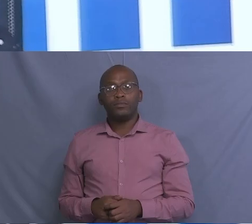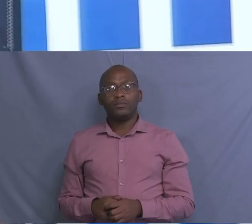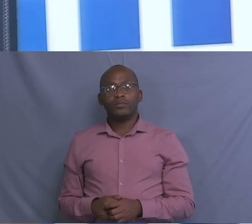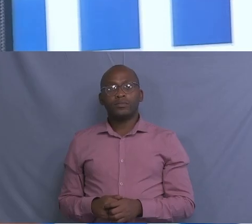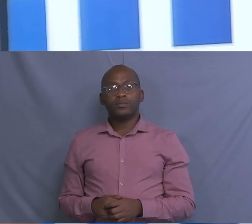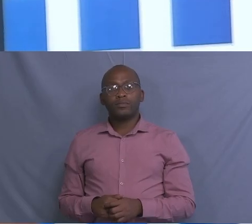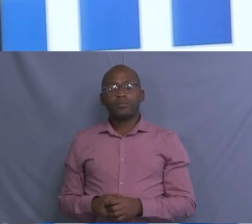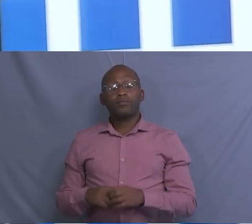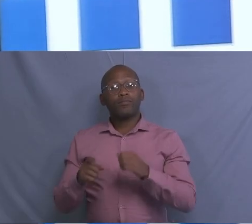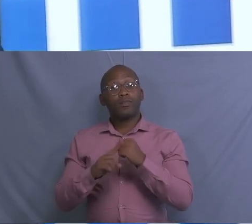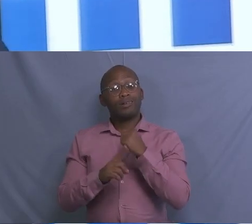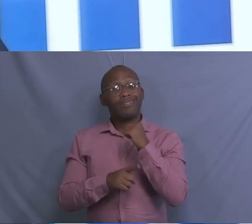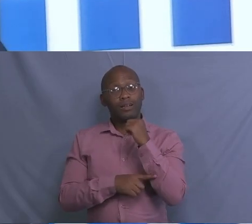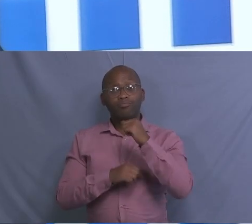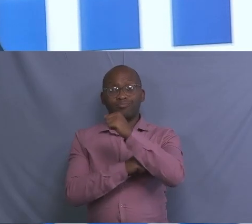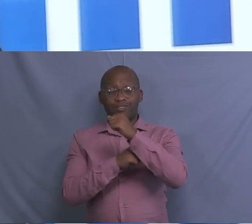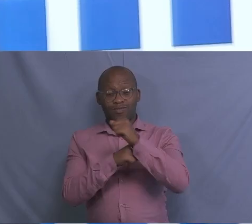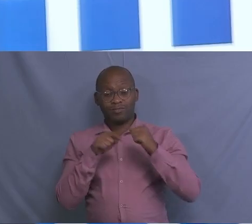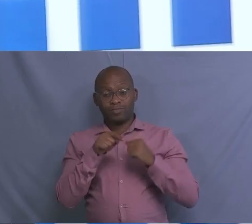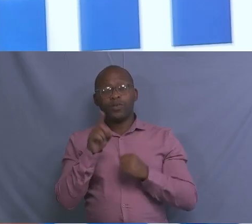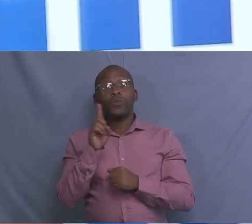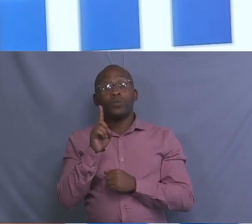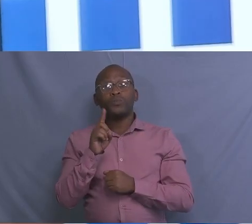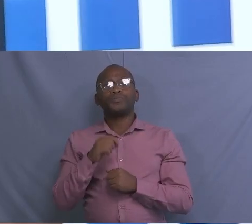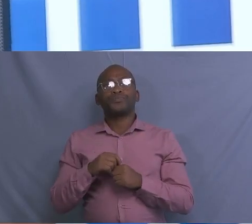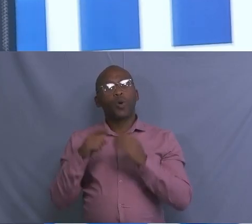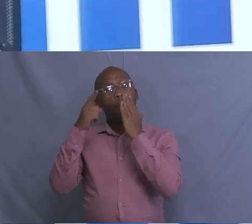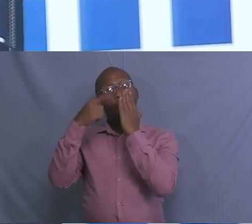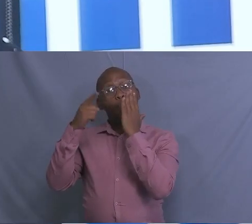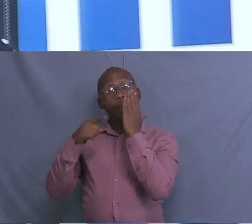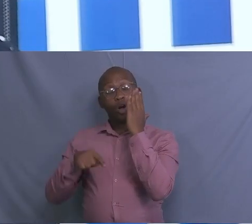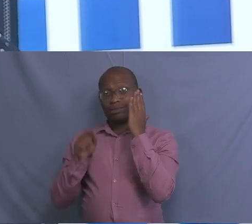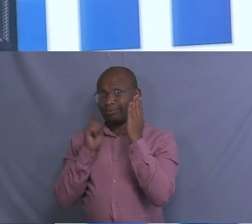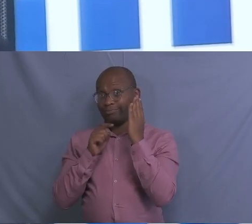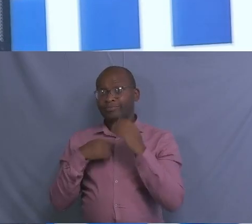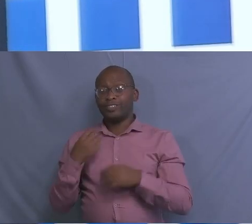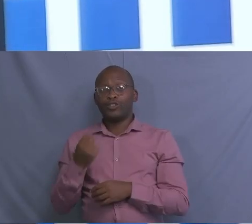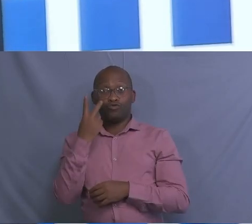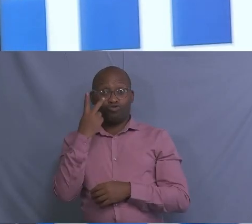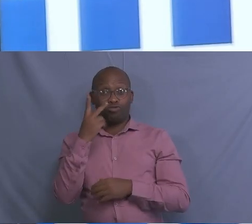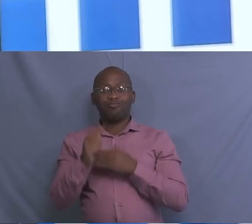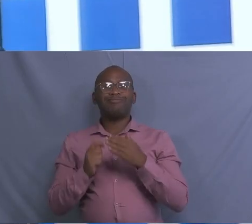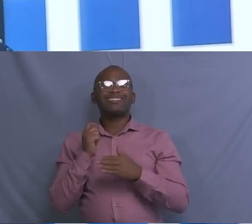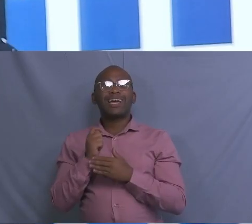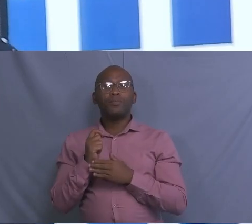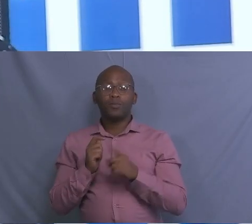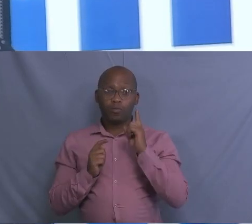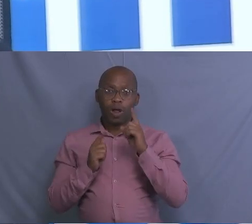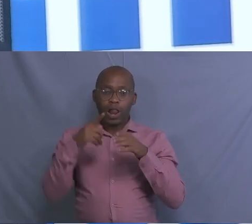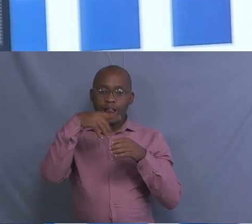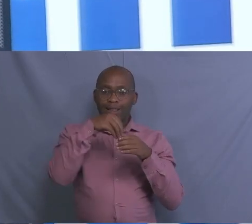The last stakeholder that we are looking at is the auditor. Okay, we have two types of auditors in companies,